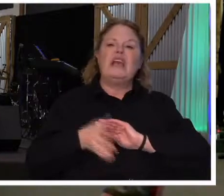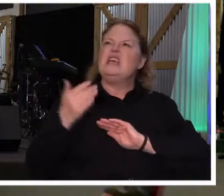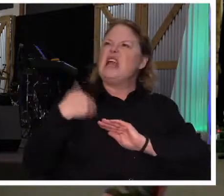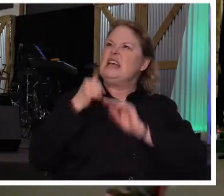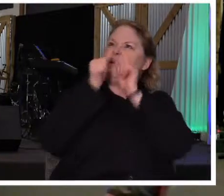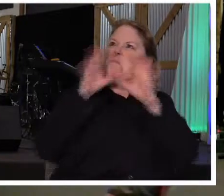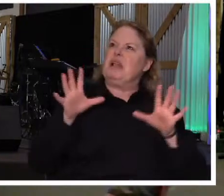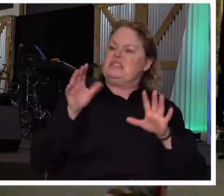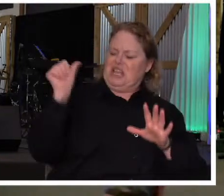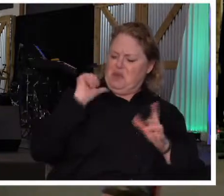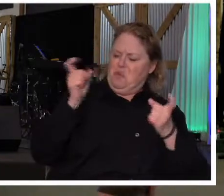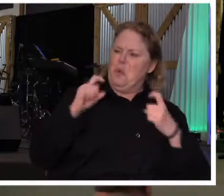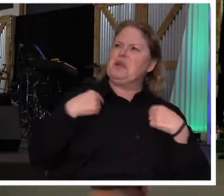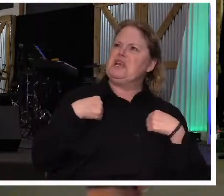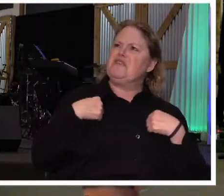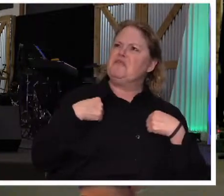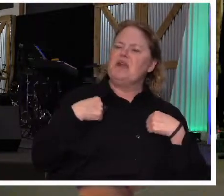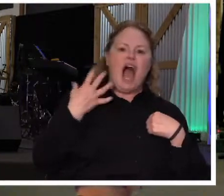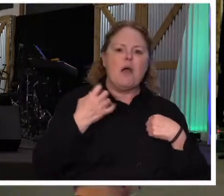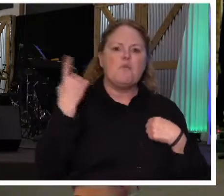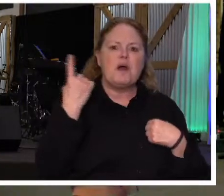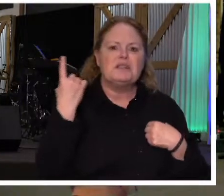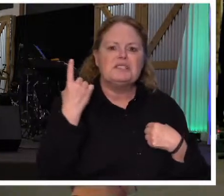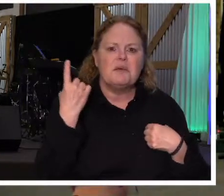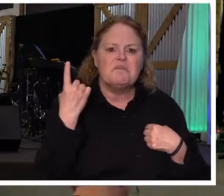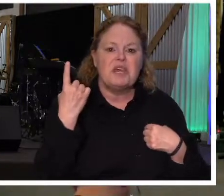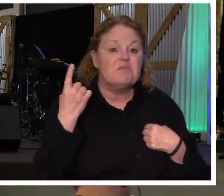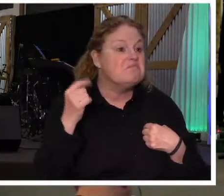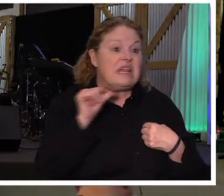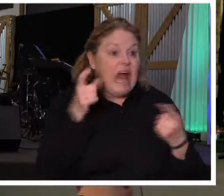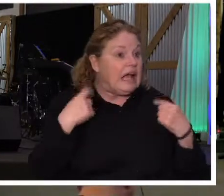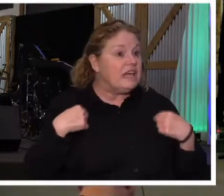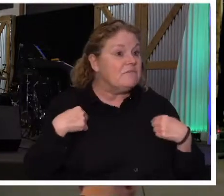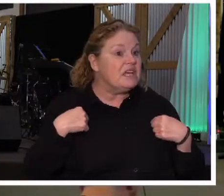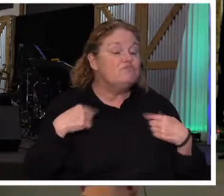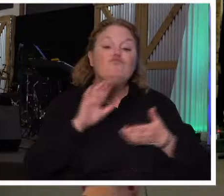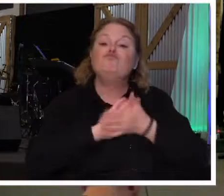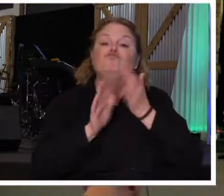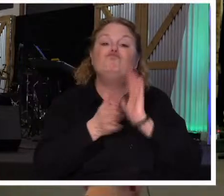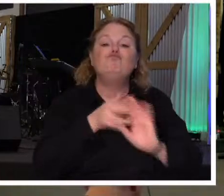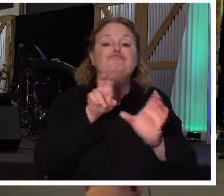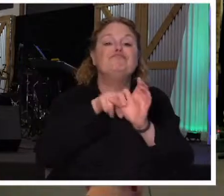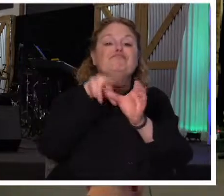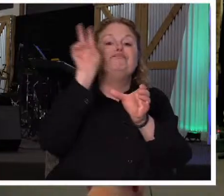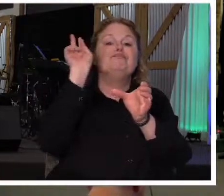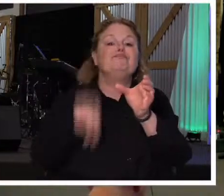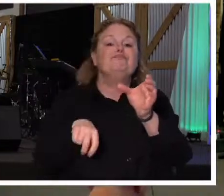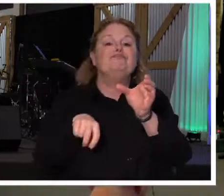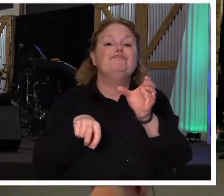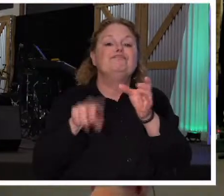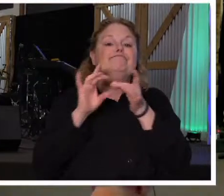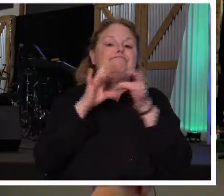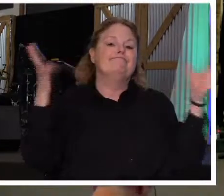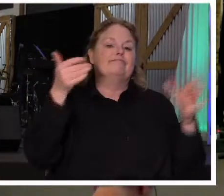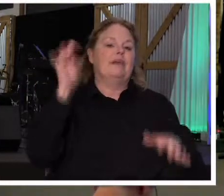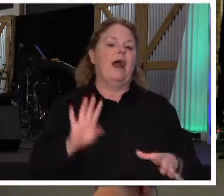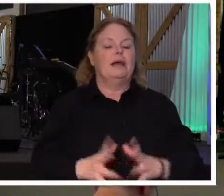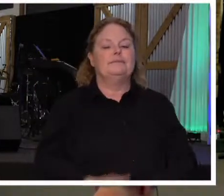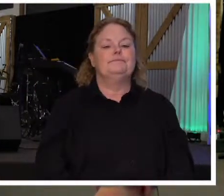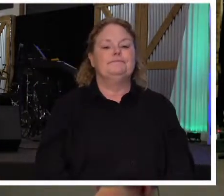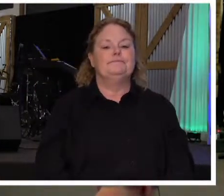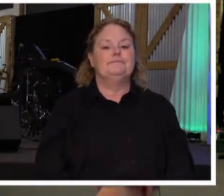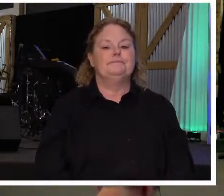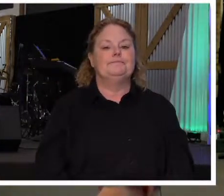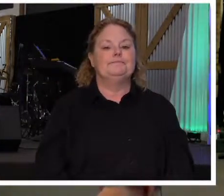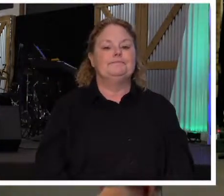wouldn't give it to me. I was looking for something particular and he wouldn't give it to me, so I left God. I've left my relationship